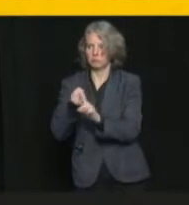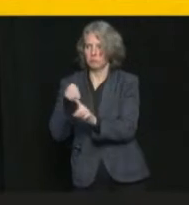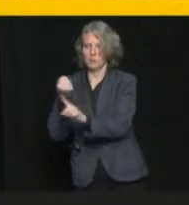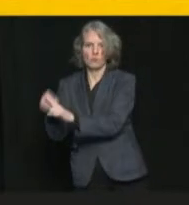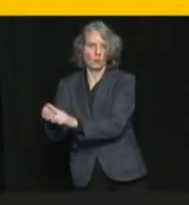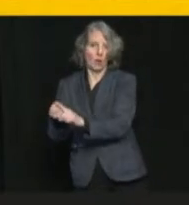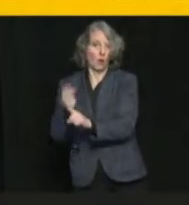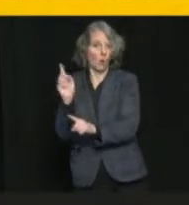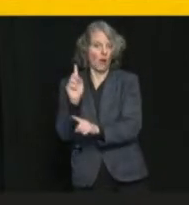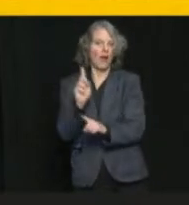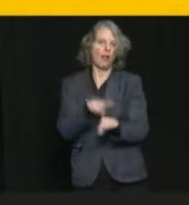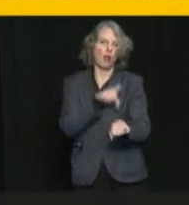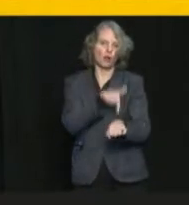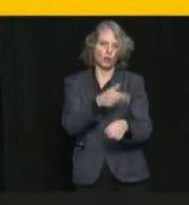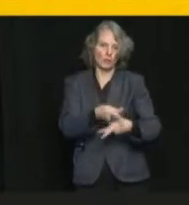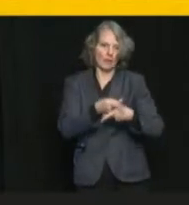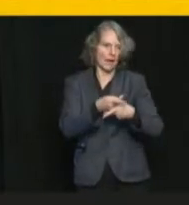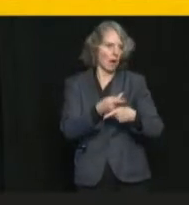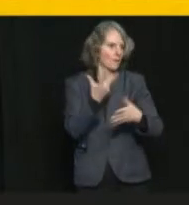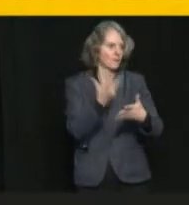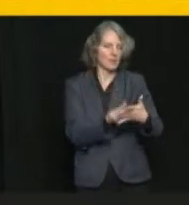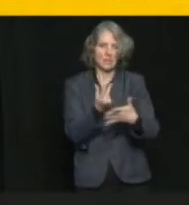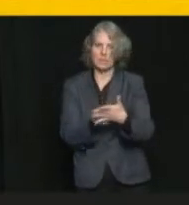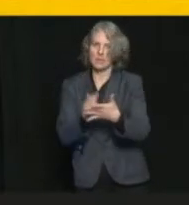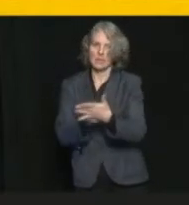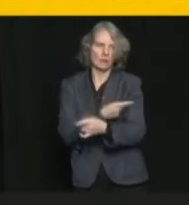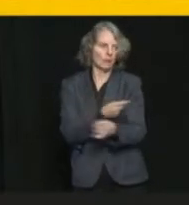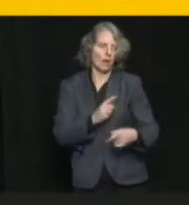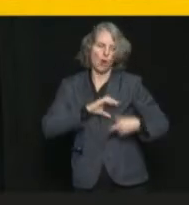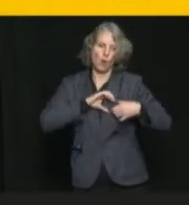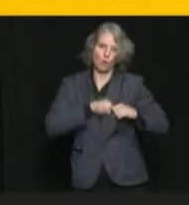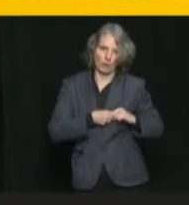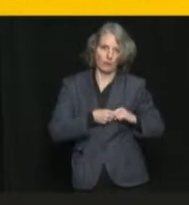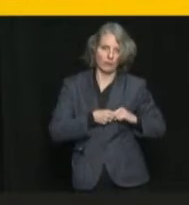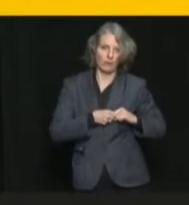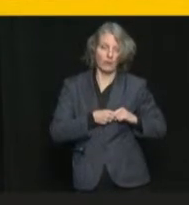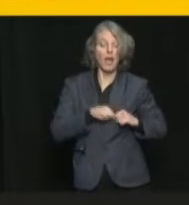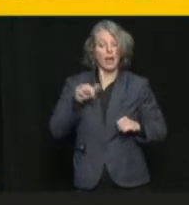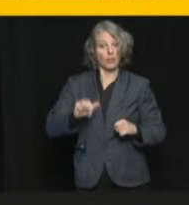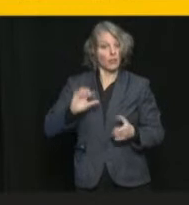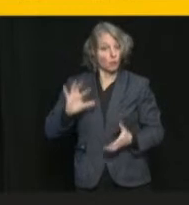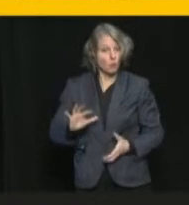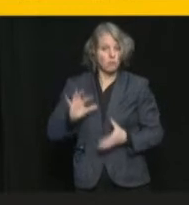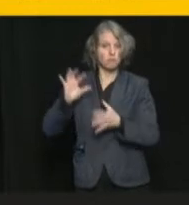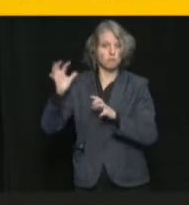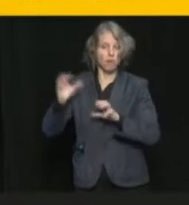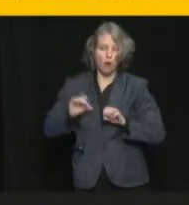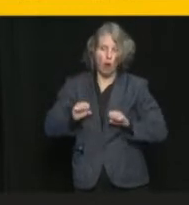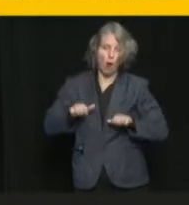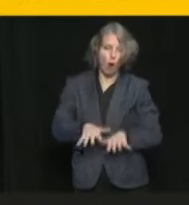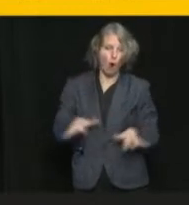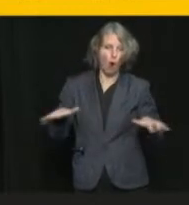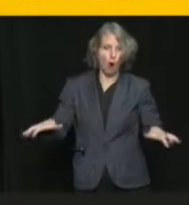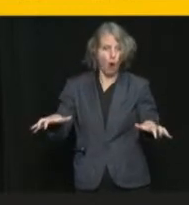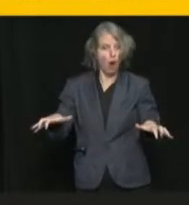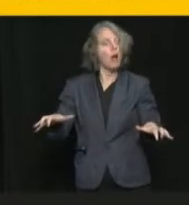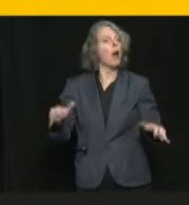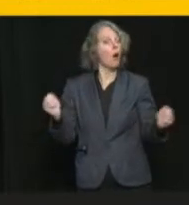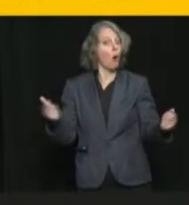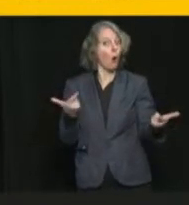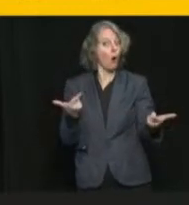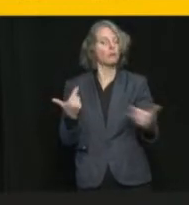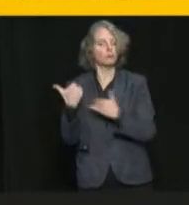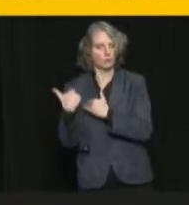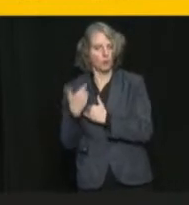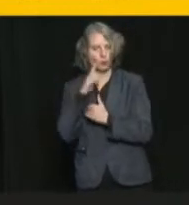homes across the country. This is a crisis we all need to work together on. And as we have from the very